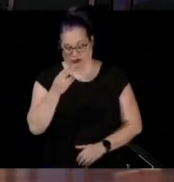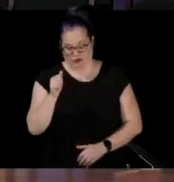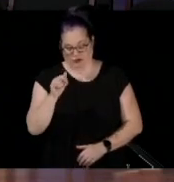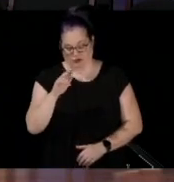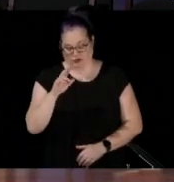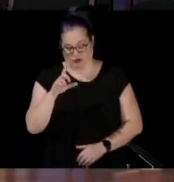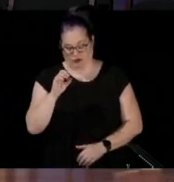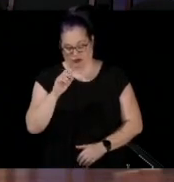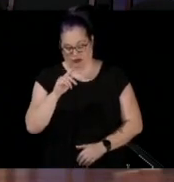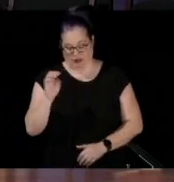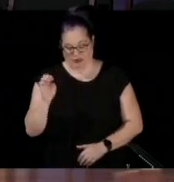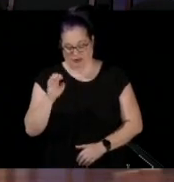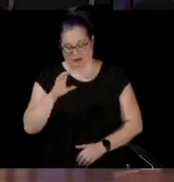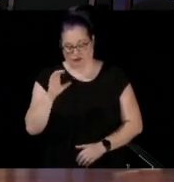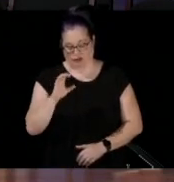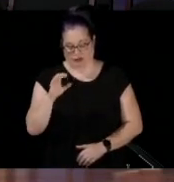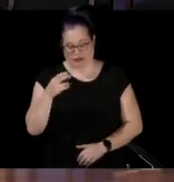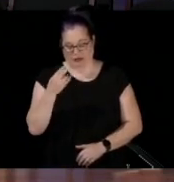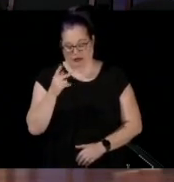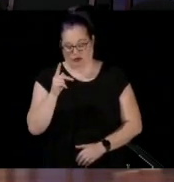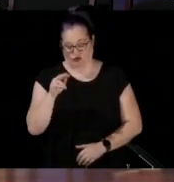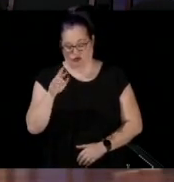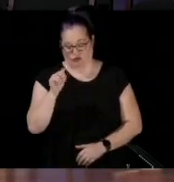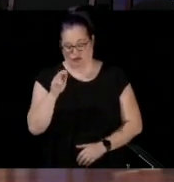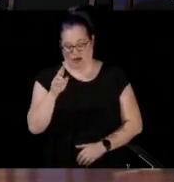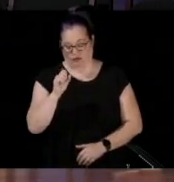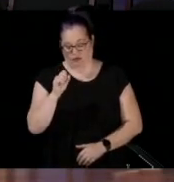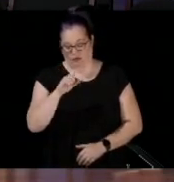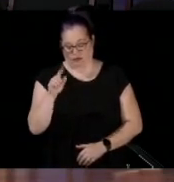Charlotte Chatelaine Kraus.